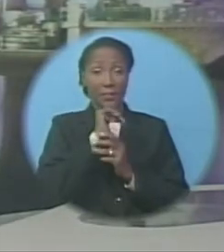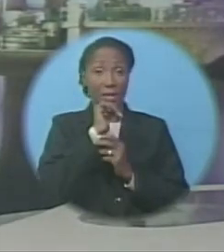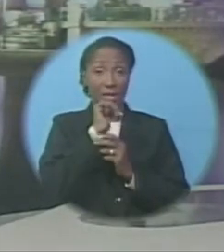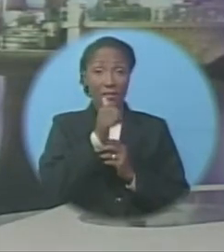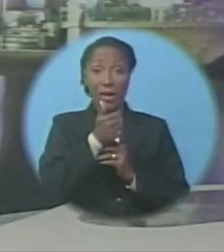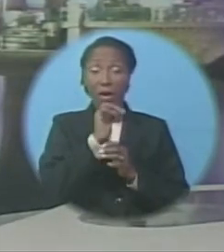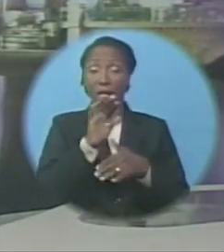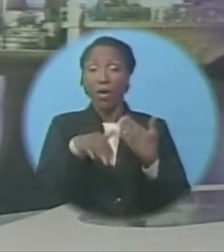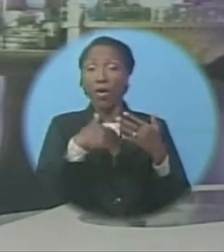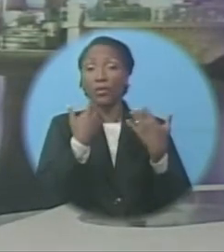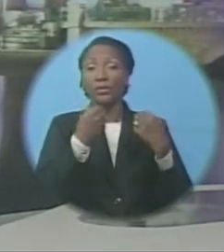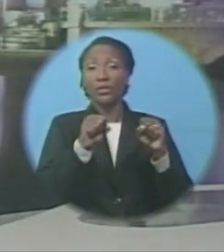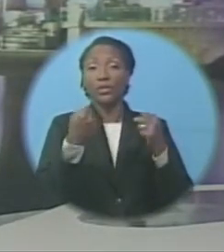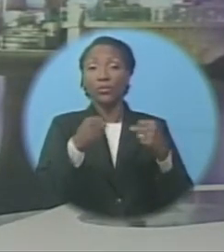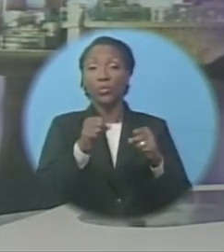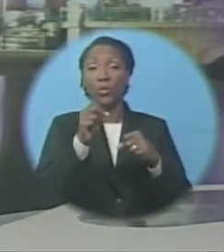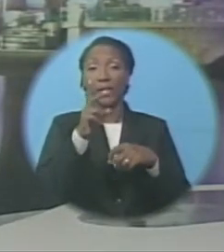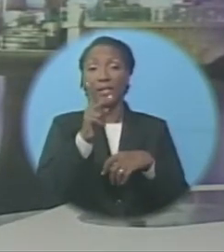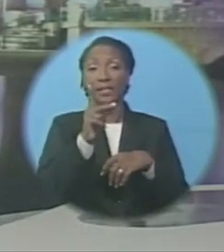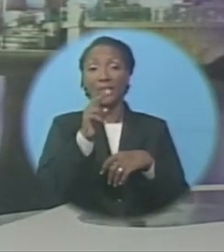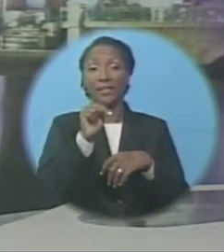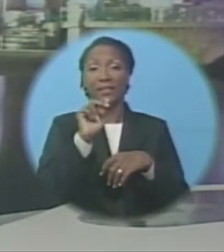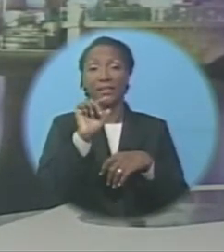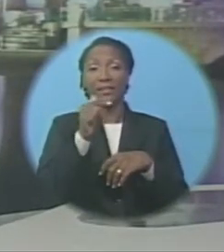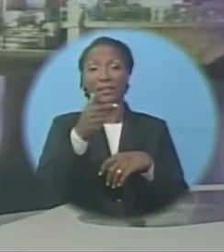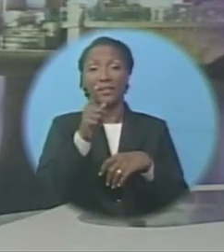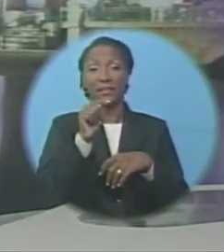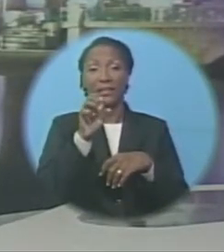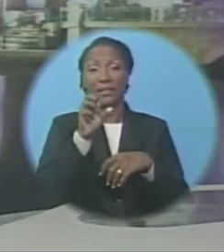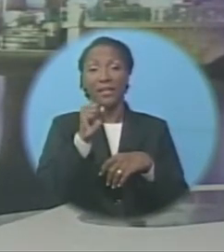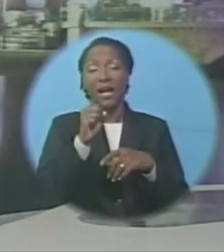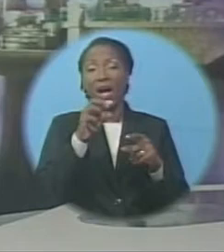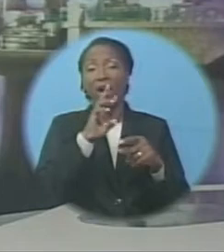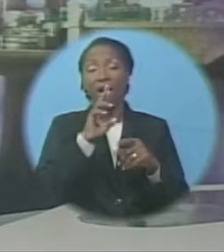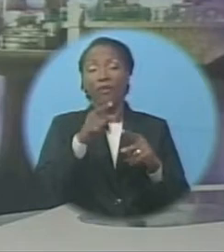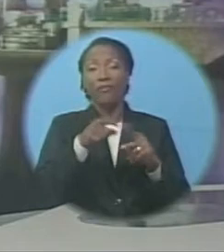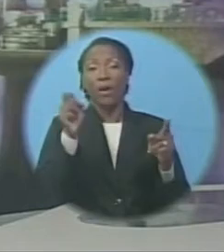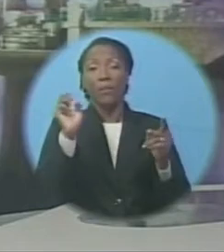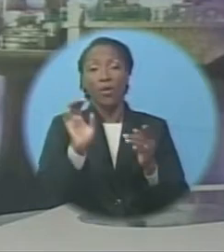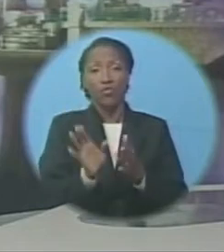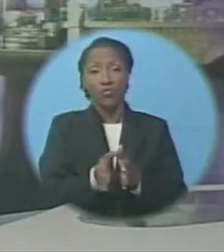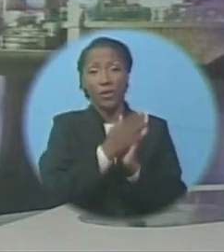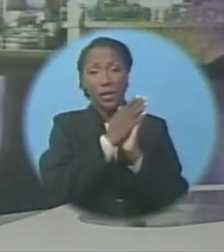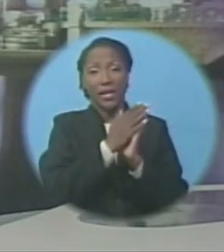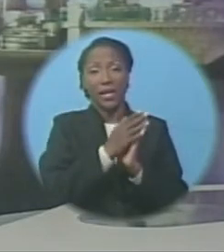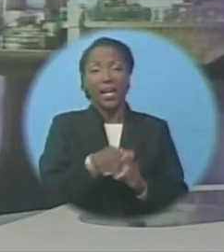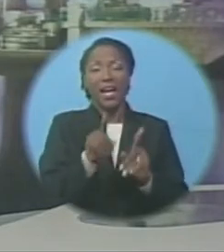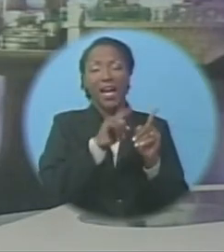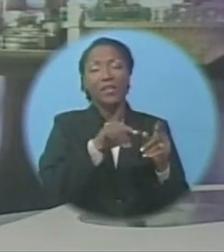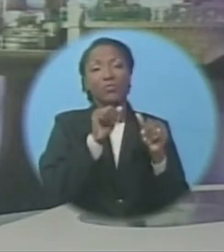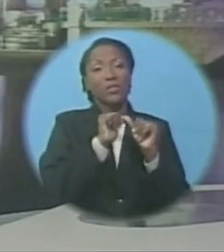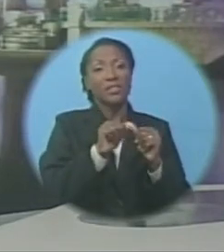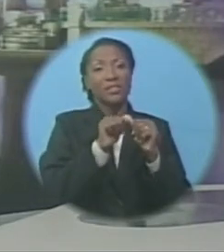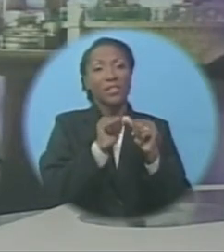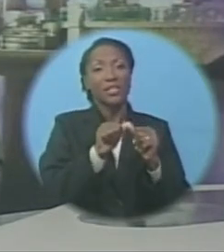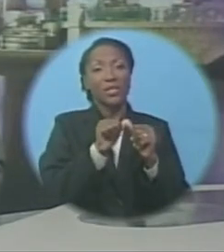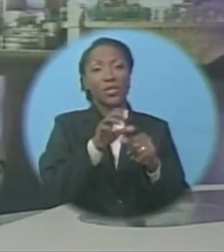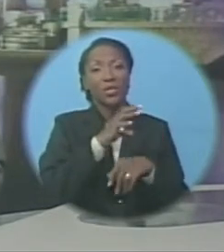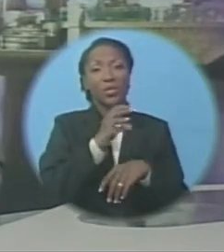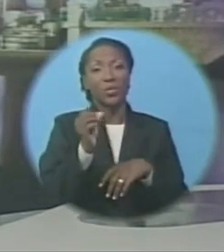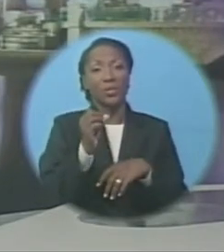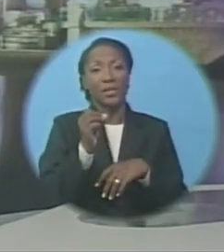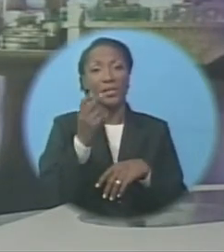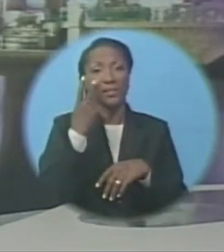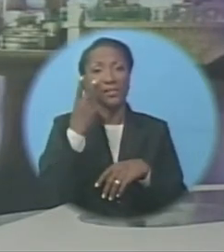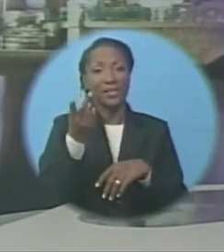Well, not all the sporting nights in Barbados are from the cricketing arena. As we continue our features tonight, we highlight a night